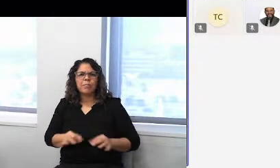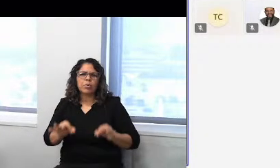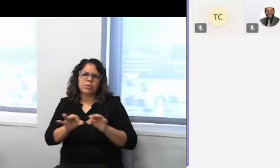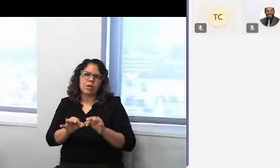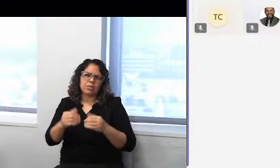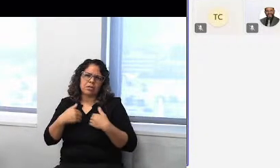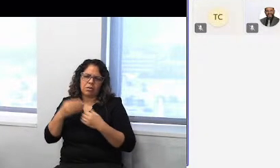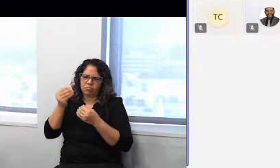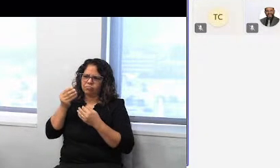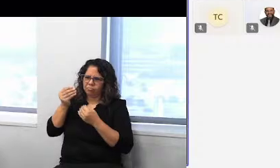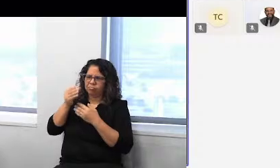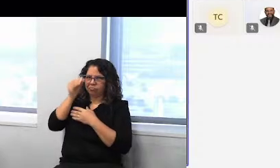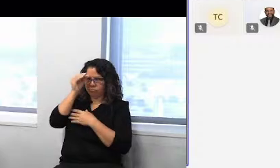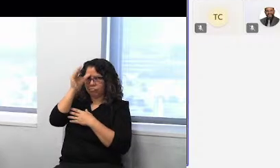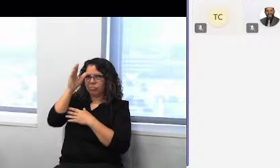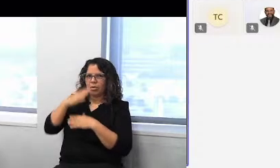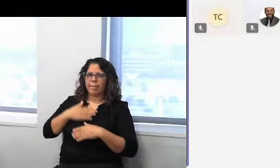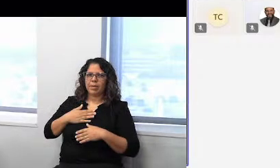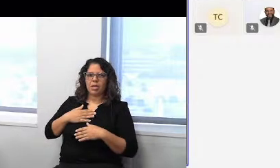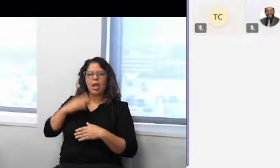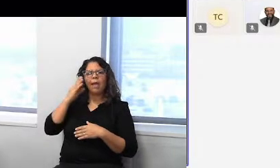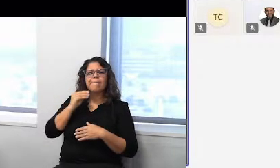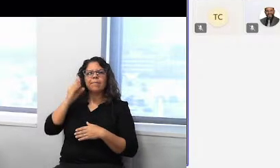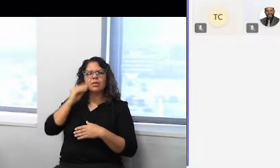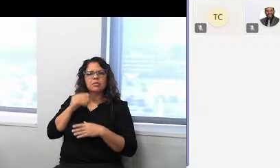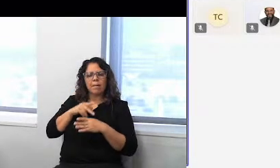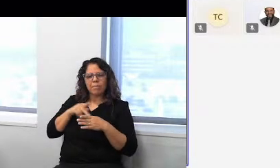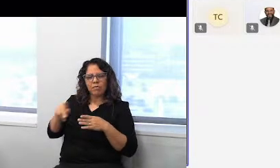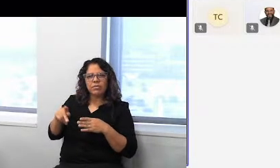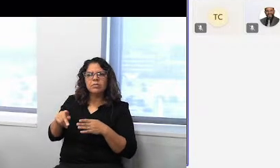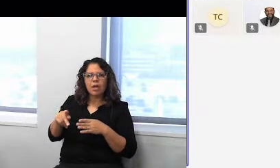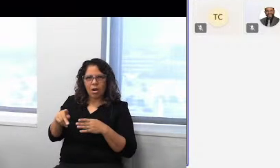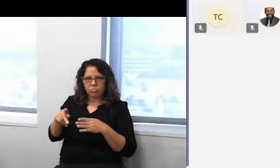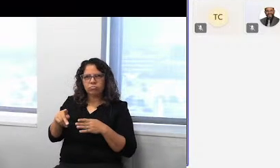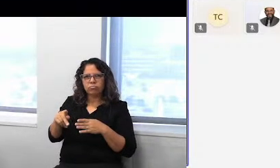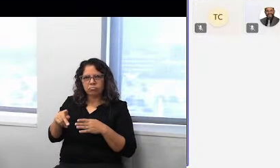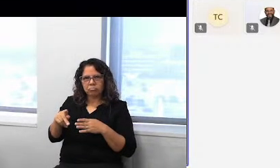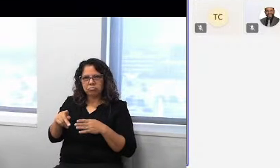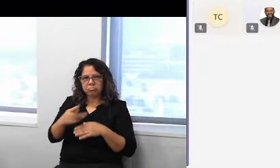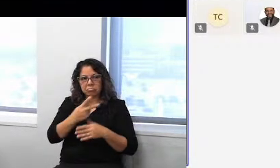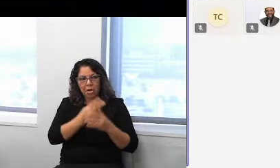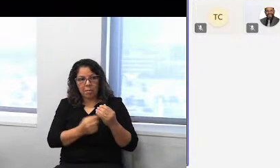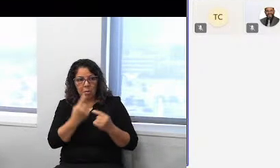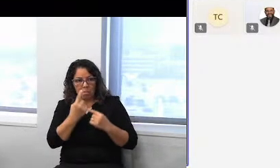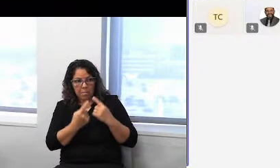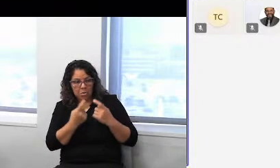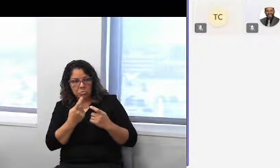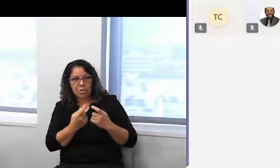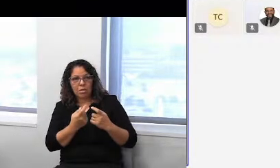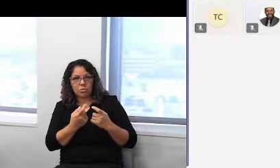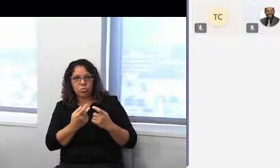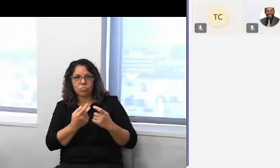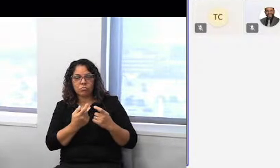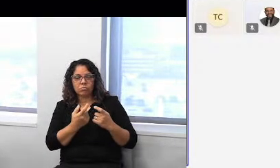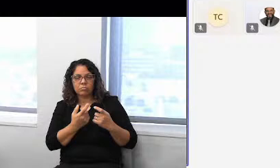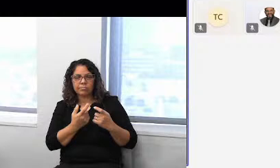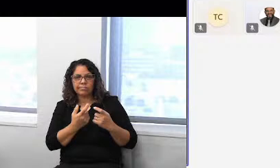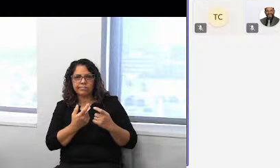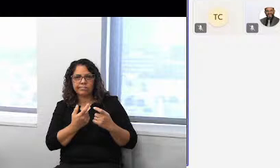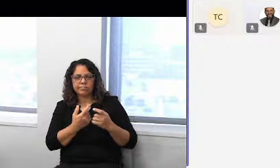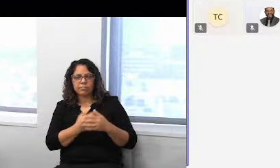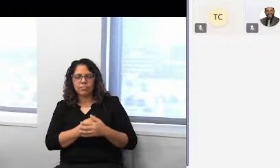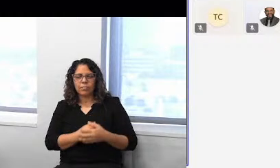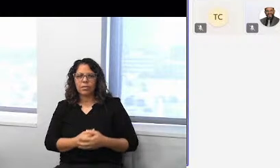experience, having done what you both are asking in previous, your assessment and the importance of it, you